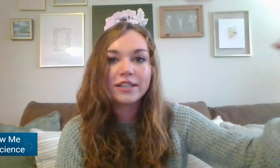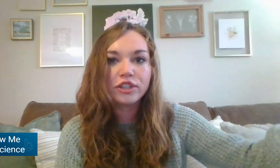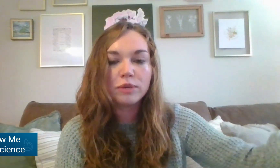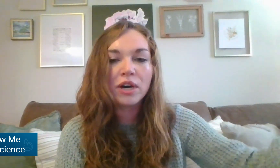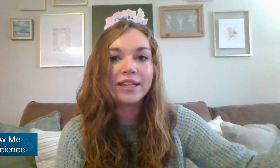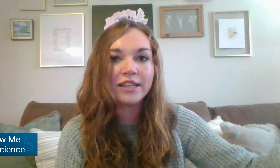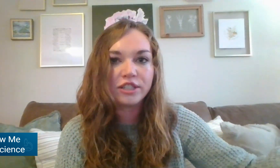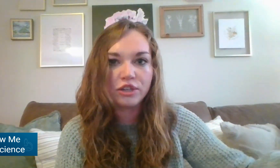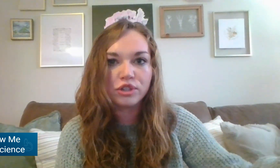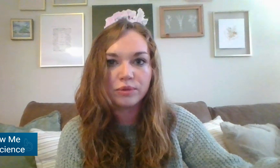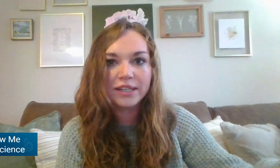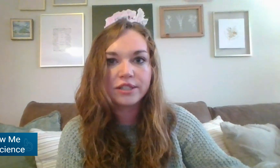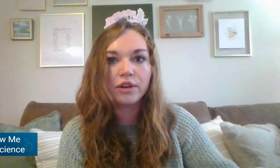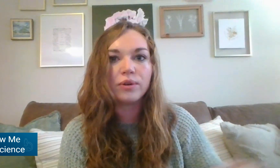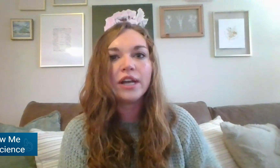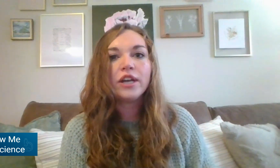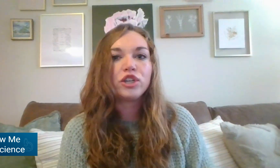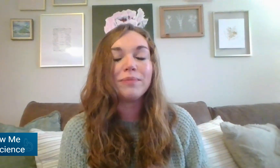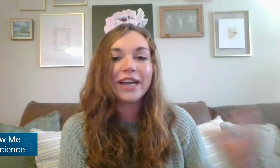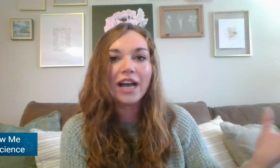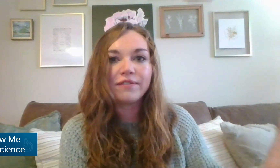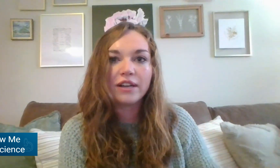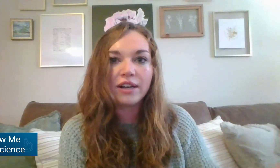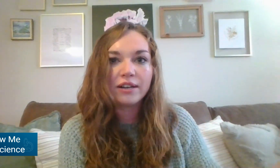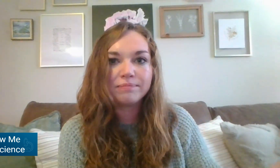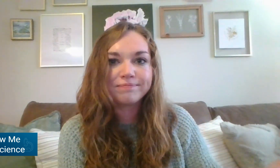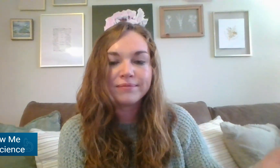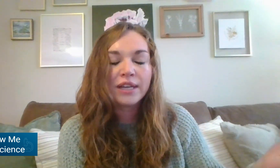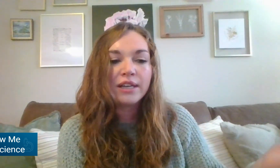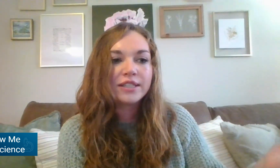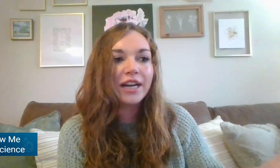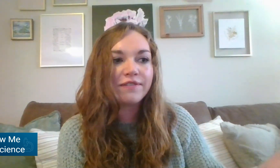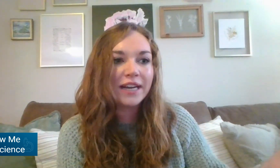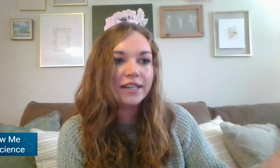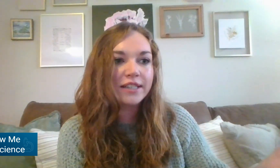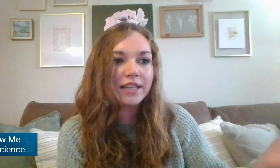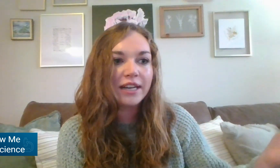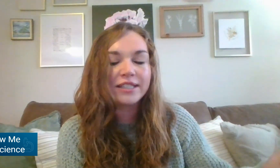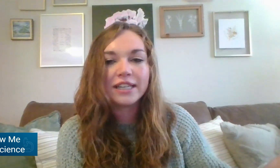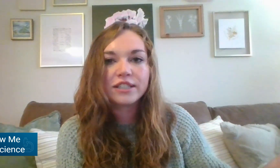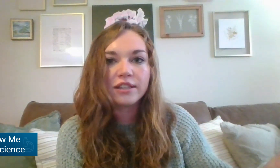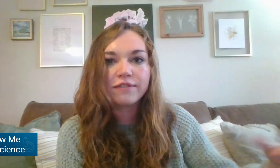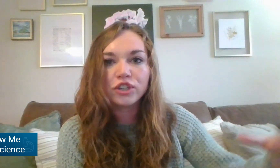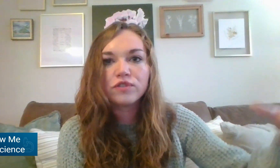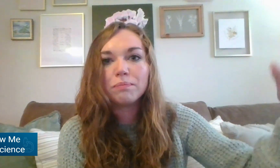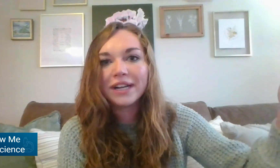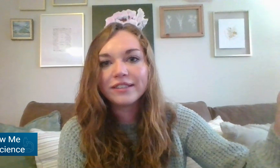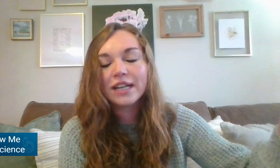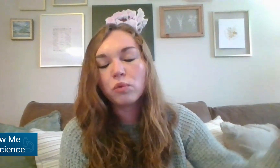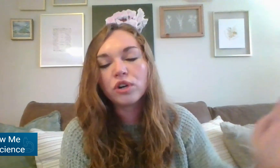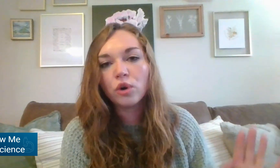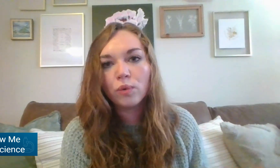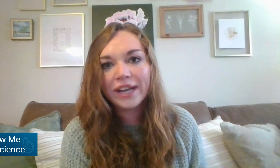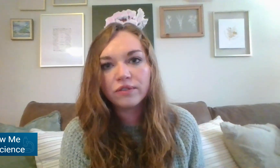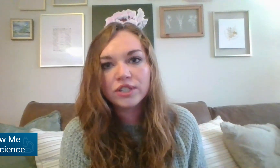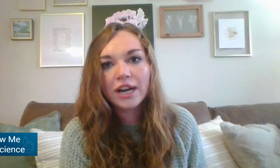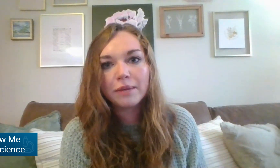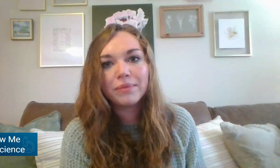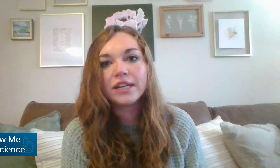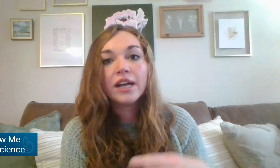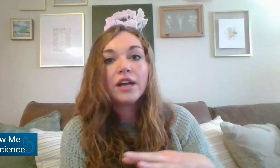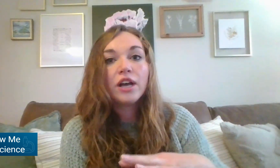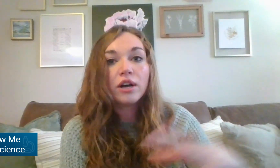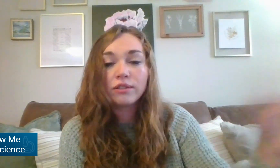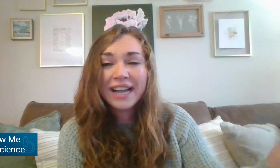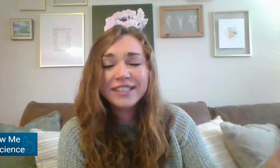ramifications too until your body gets used to it. So you might have side effects that exist in the first few months that will go away over